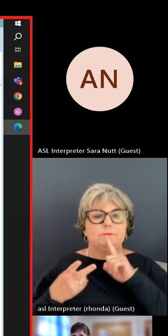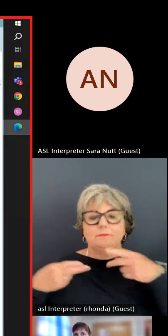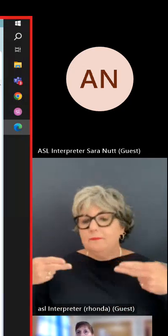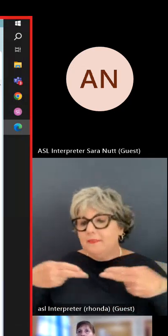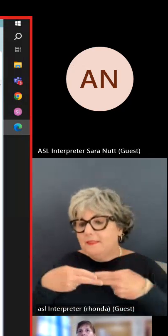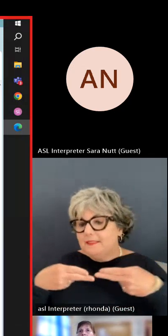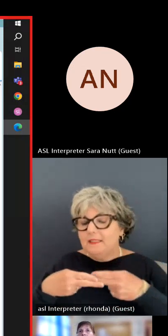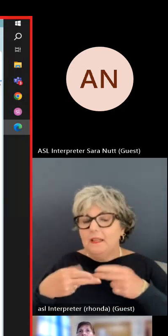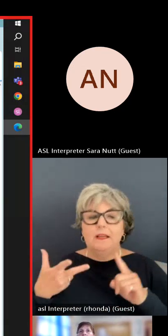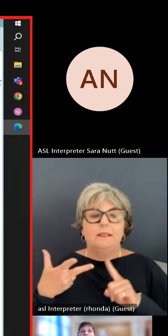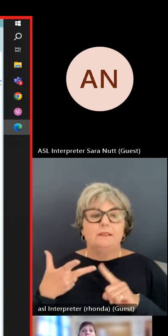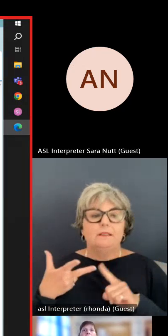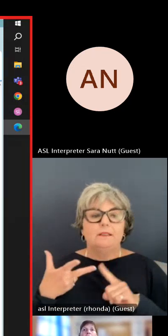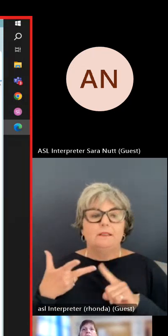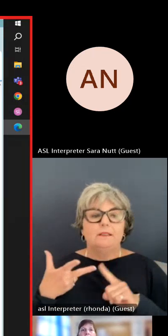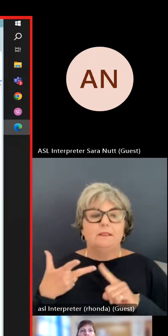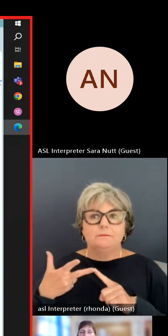slide.